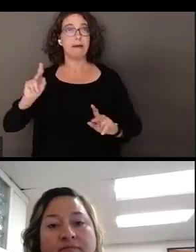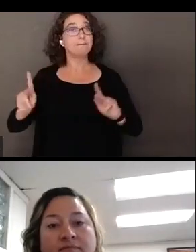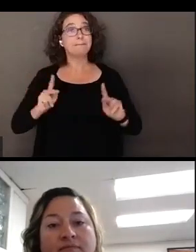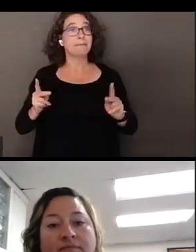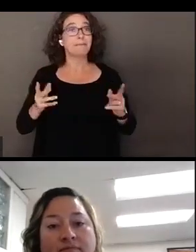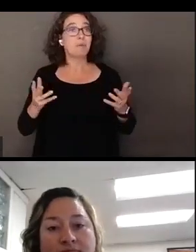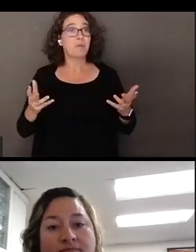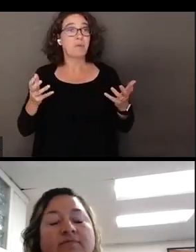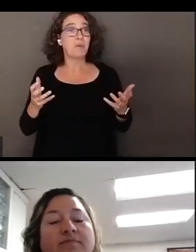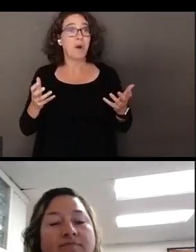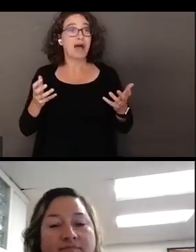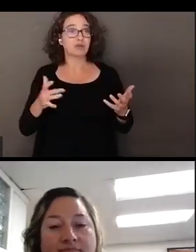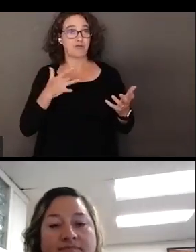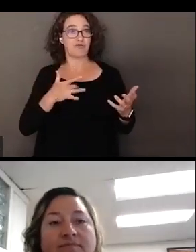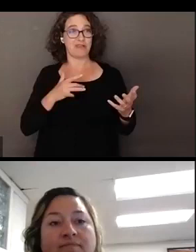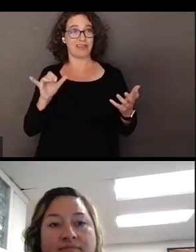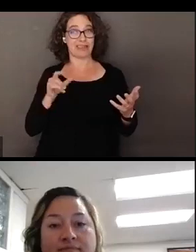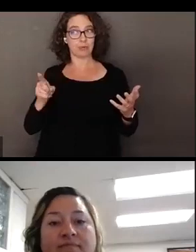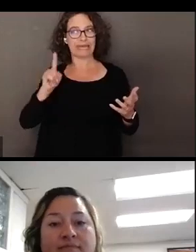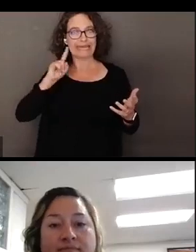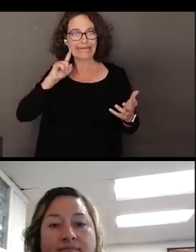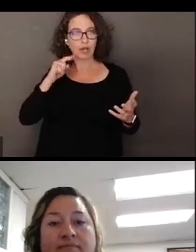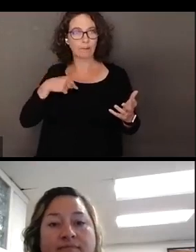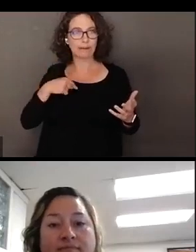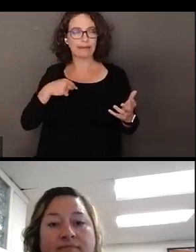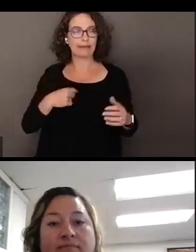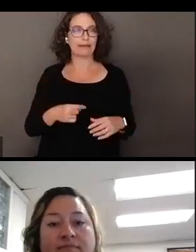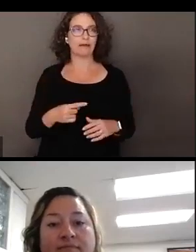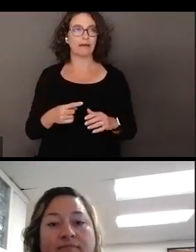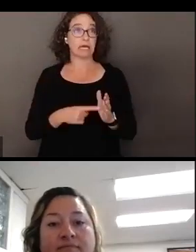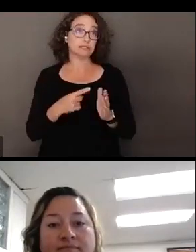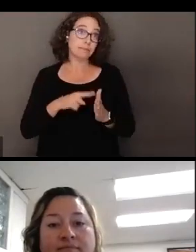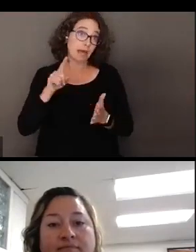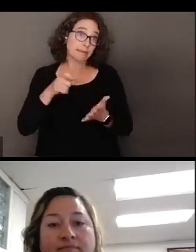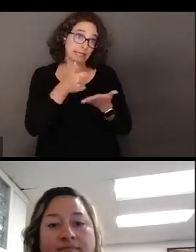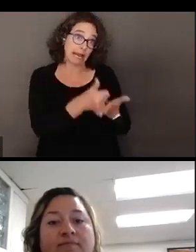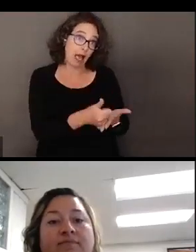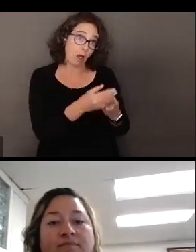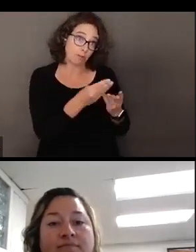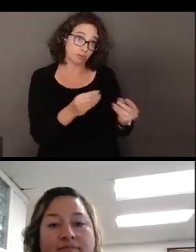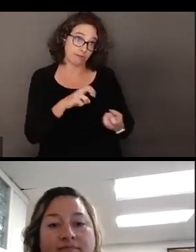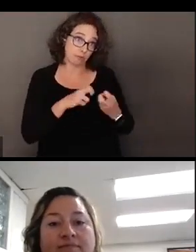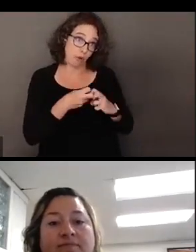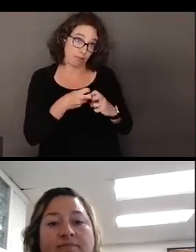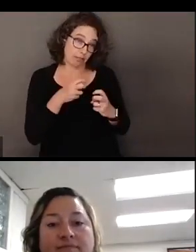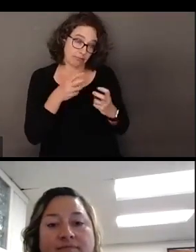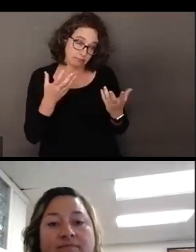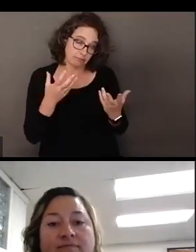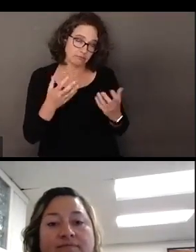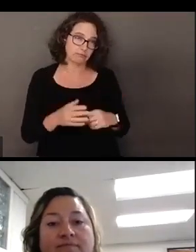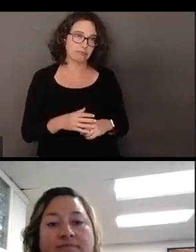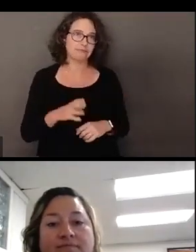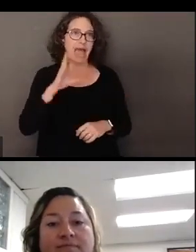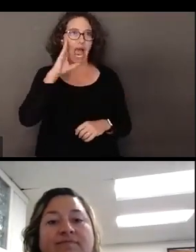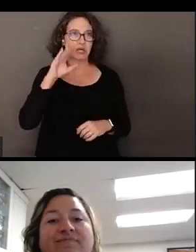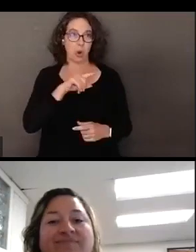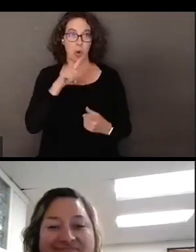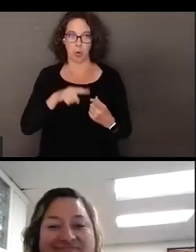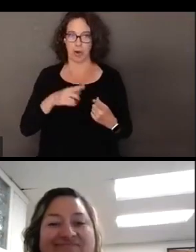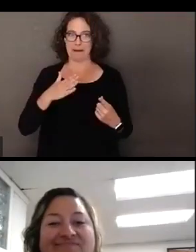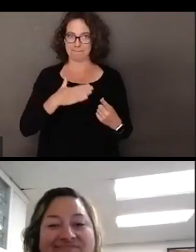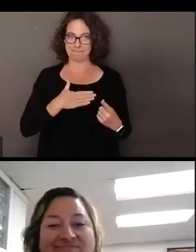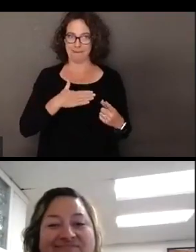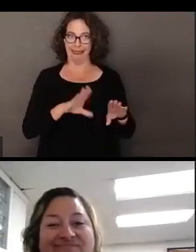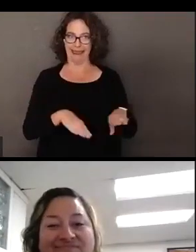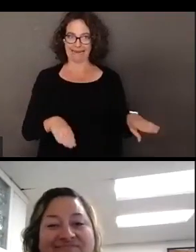want to be heard, right? And sometimes they just want to be heard, and sometimes they need help solving their problems. And so I know when my kids come to me with